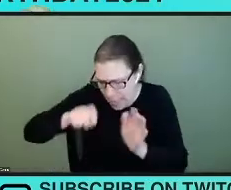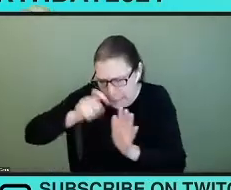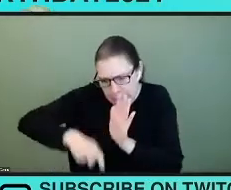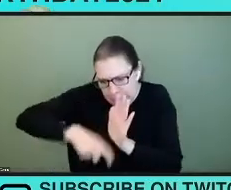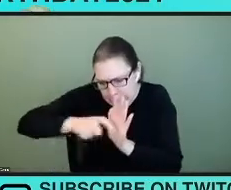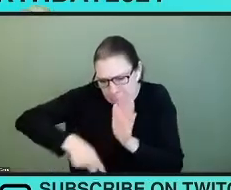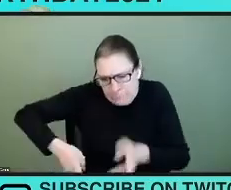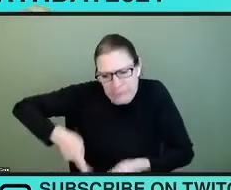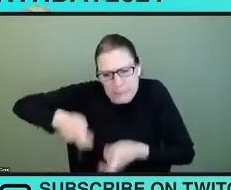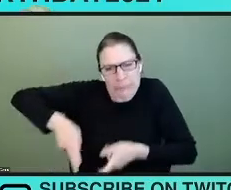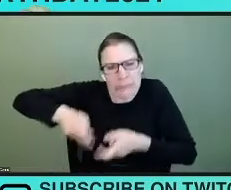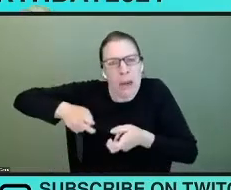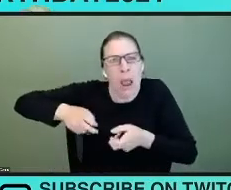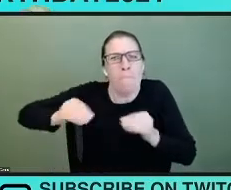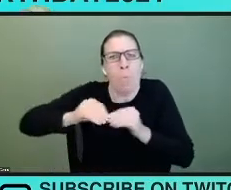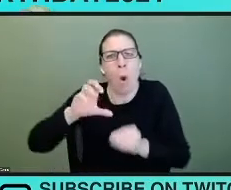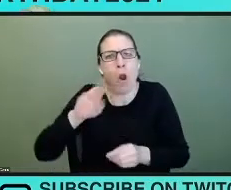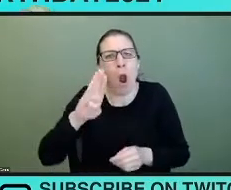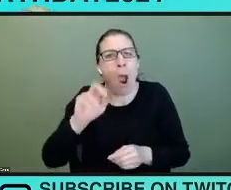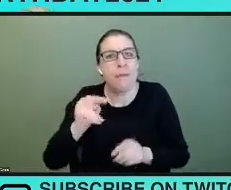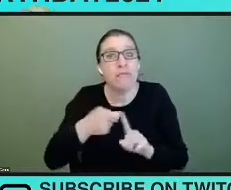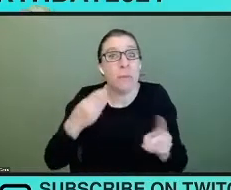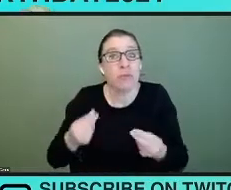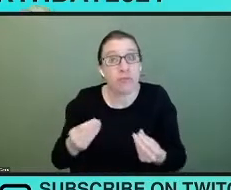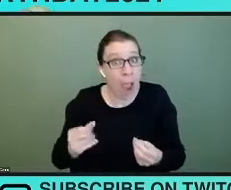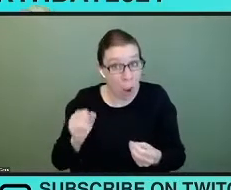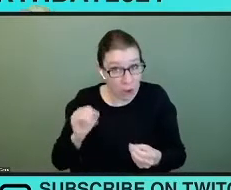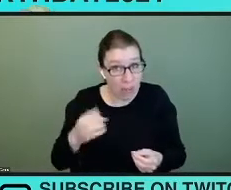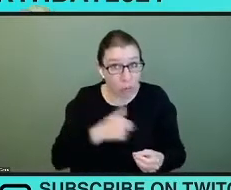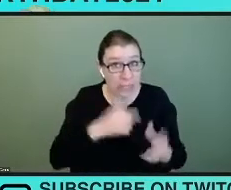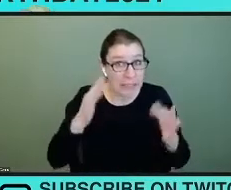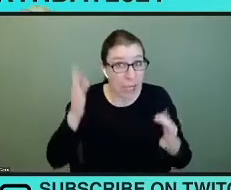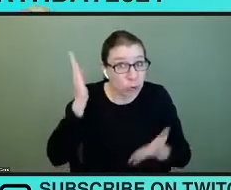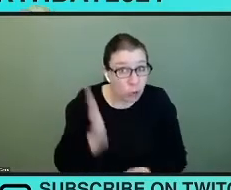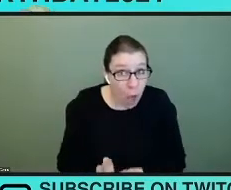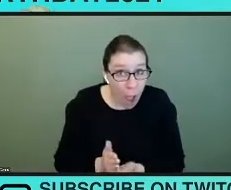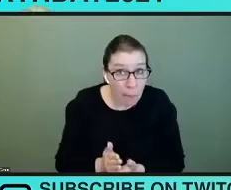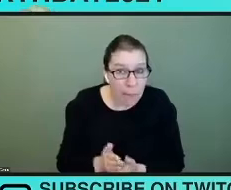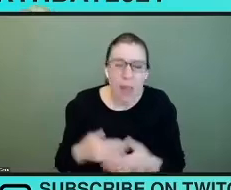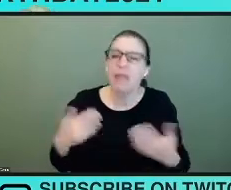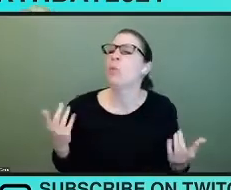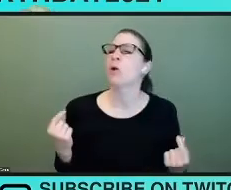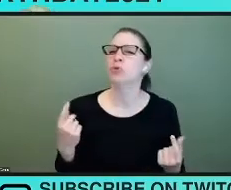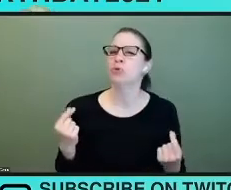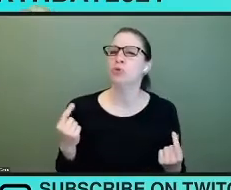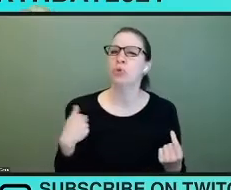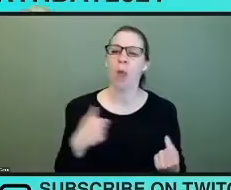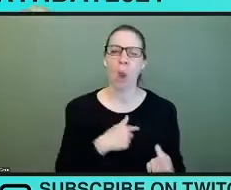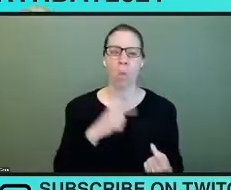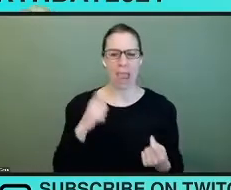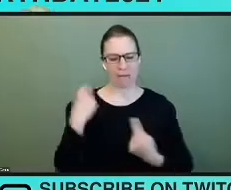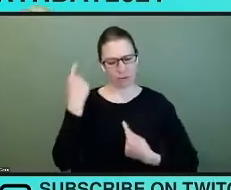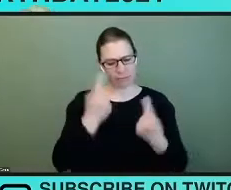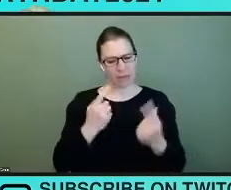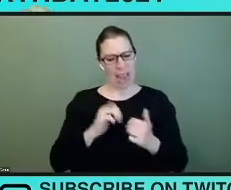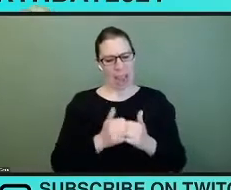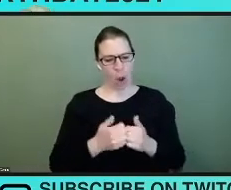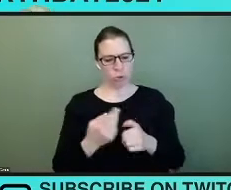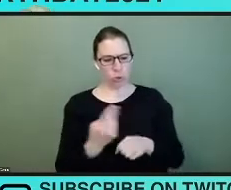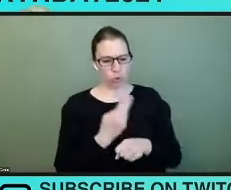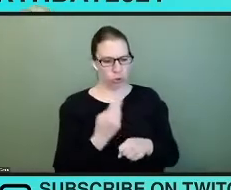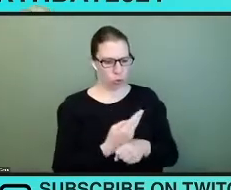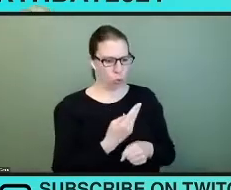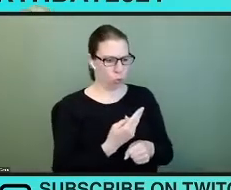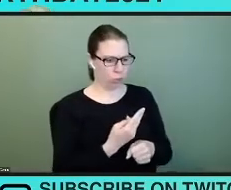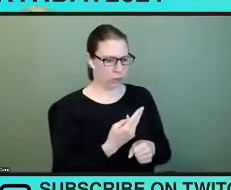carbon, like Miguel said, right? Means that we have to go to either sky to get atmospheric CO2, which biomass does, but we can